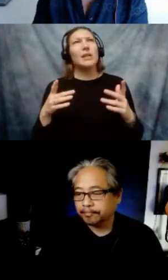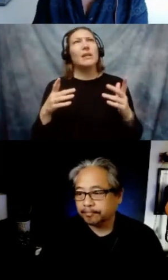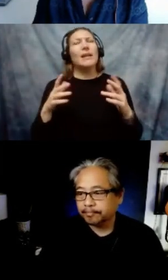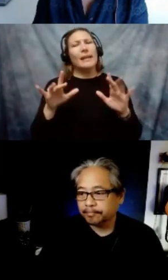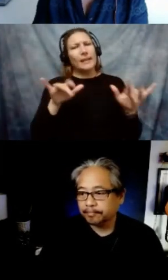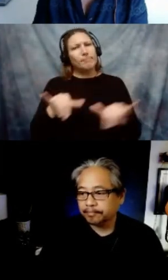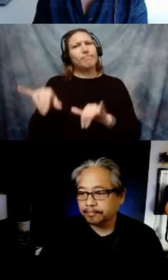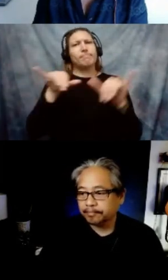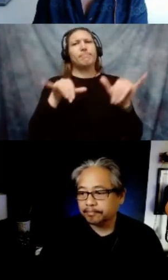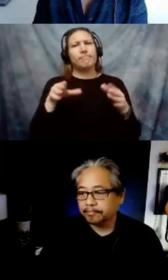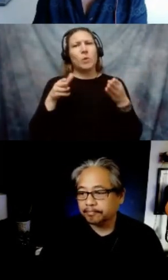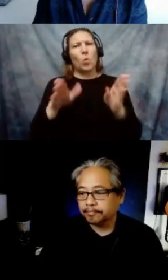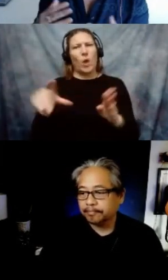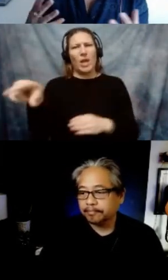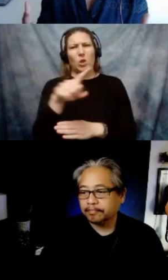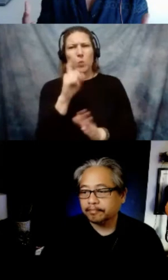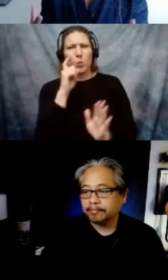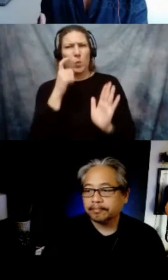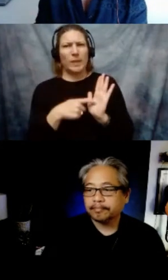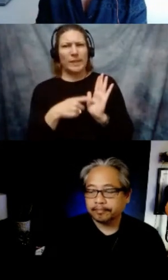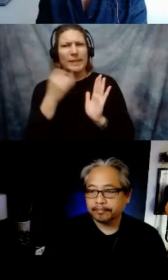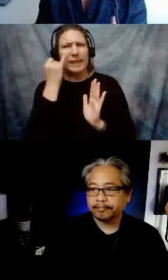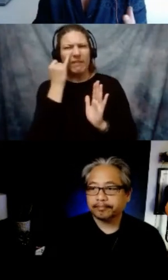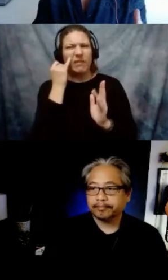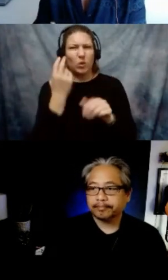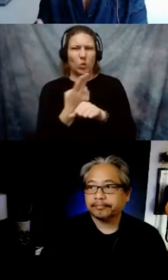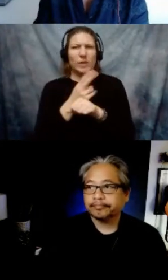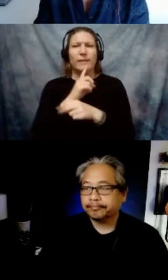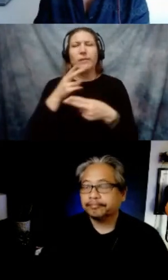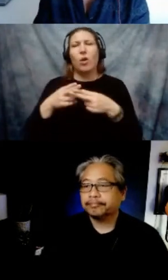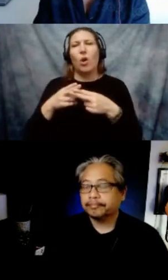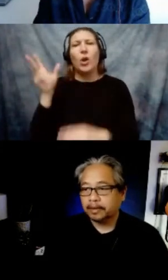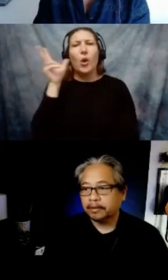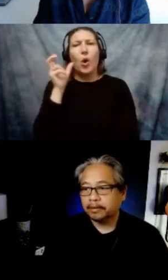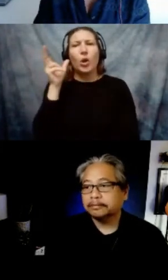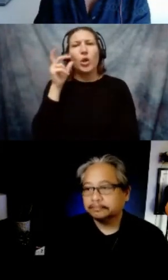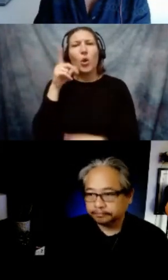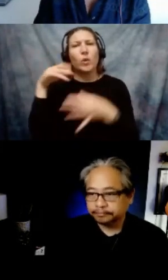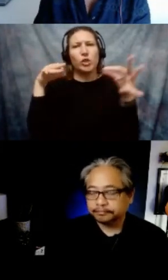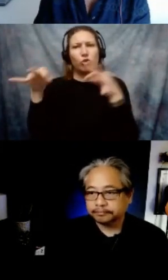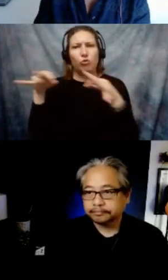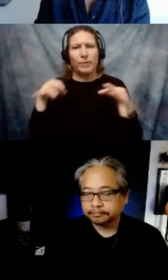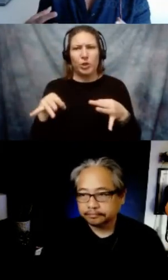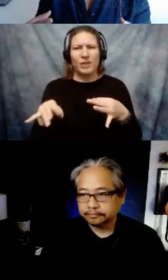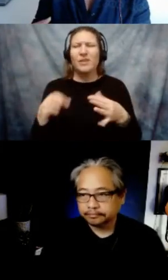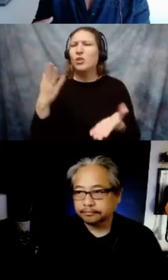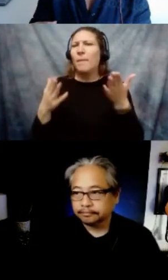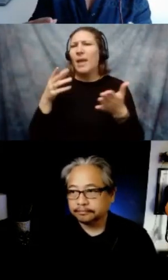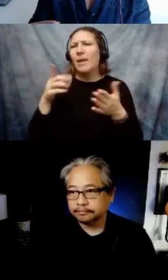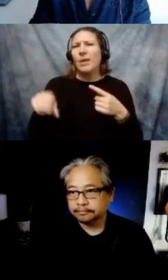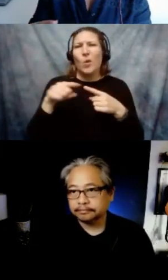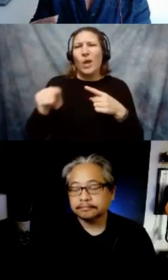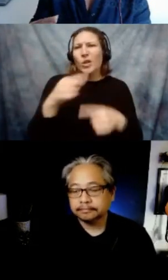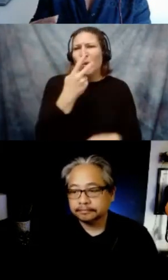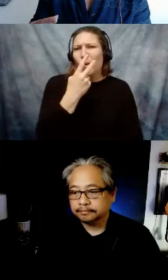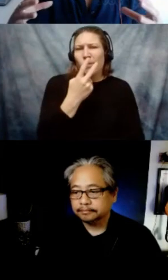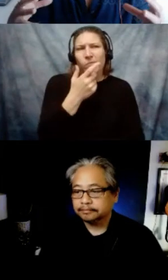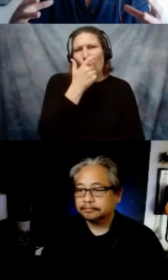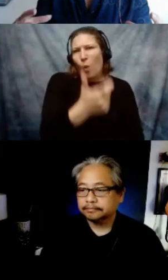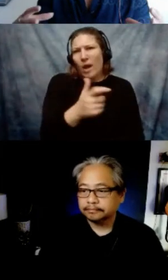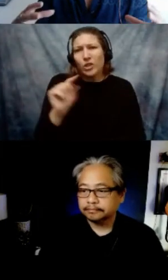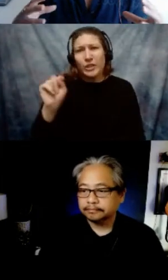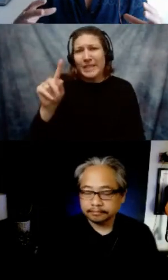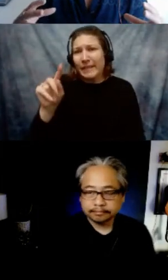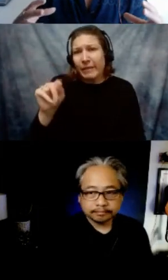may notice that when you're watching TV. So it's quite often in the gaps between the action